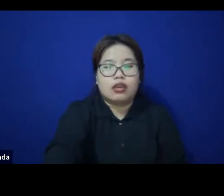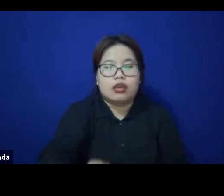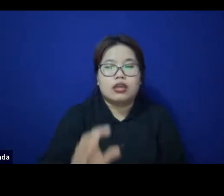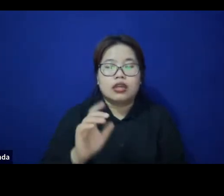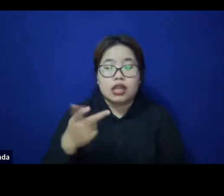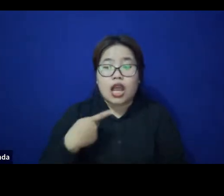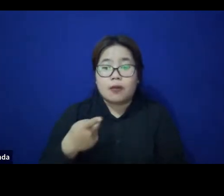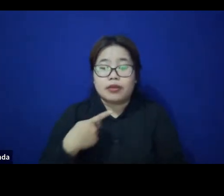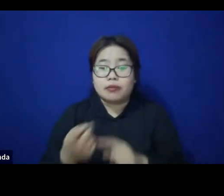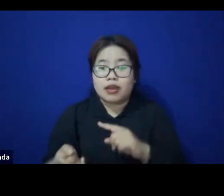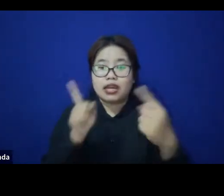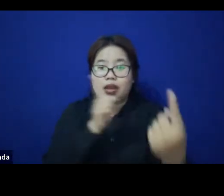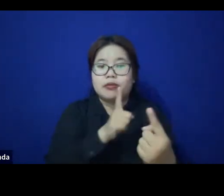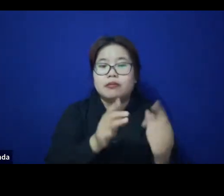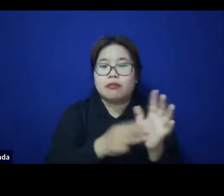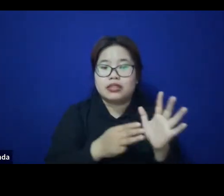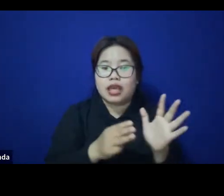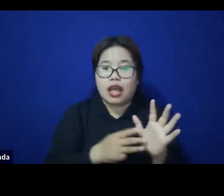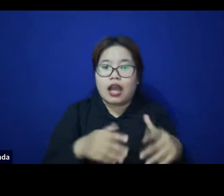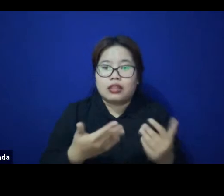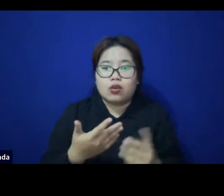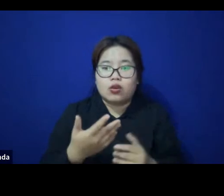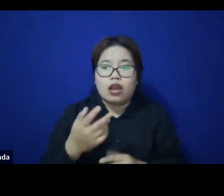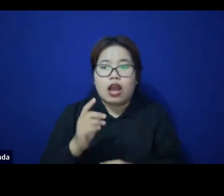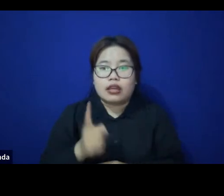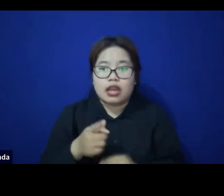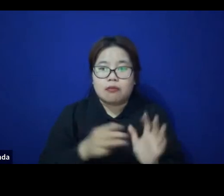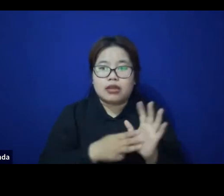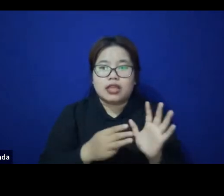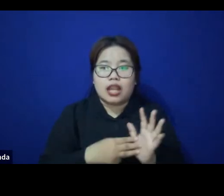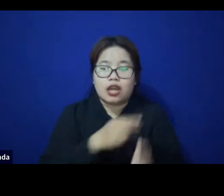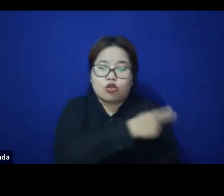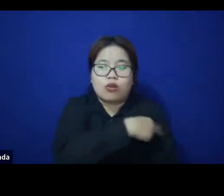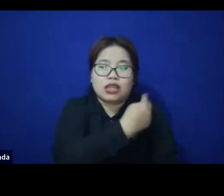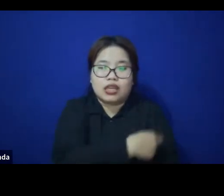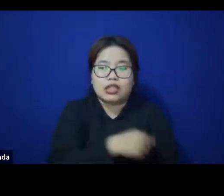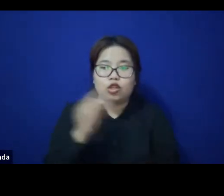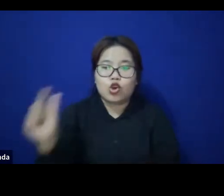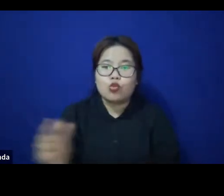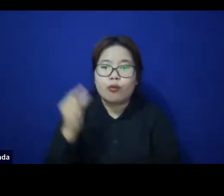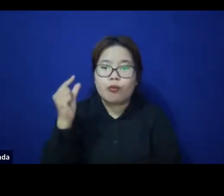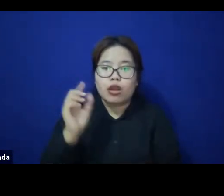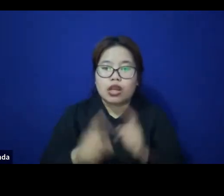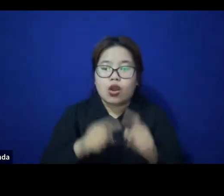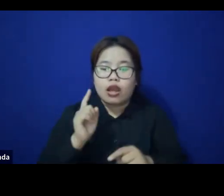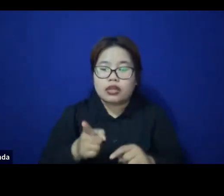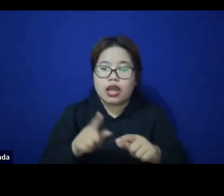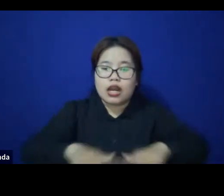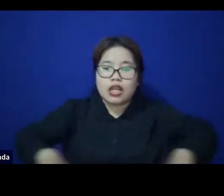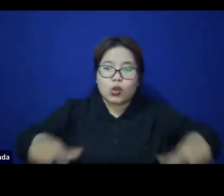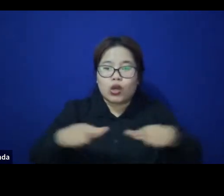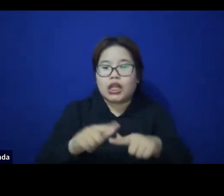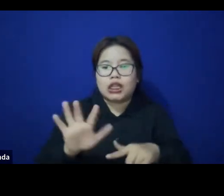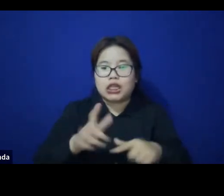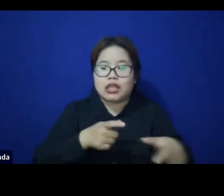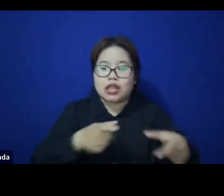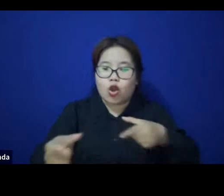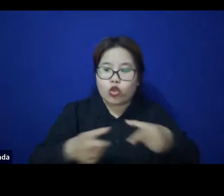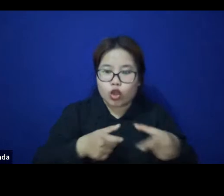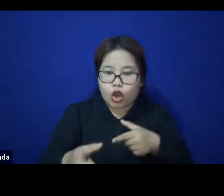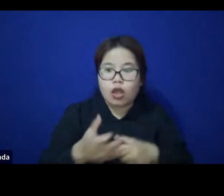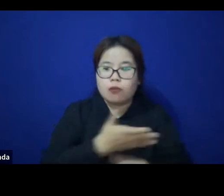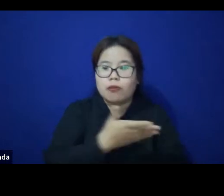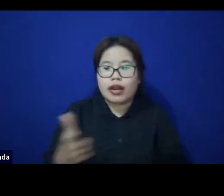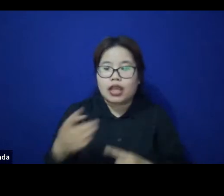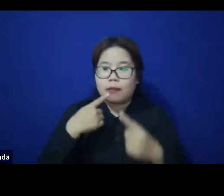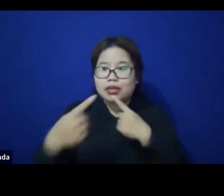hospital as it's an uncontrollable environment. And they discussed that it's so hard for her to access